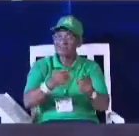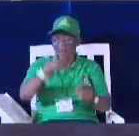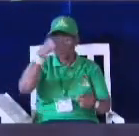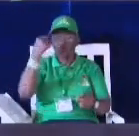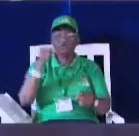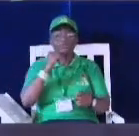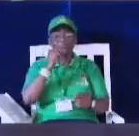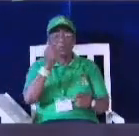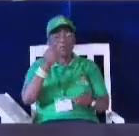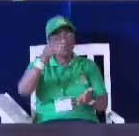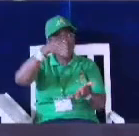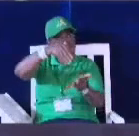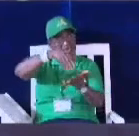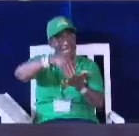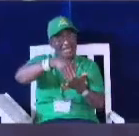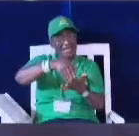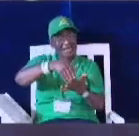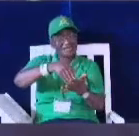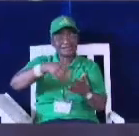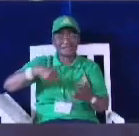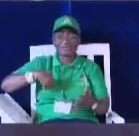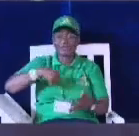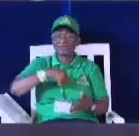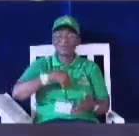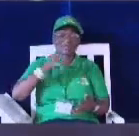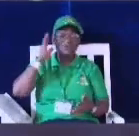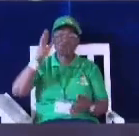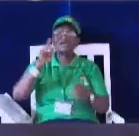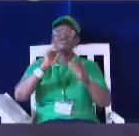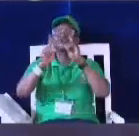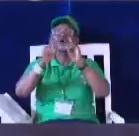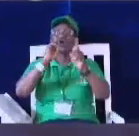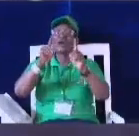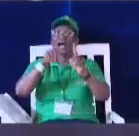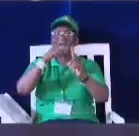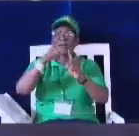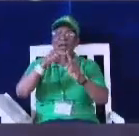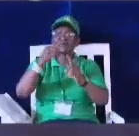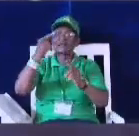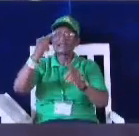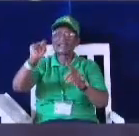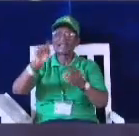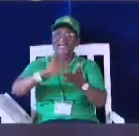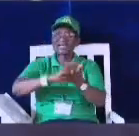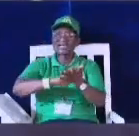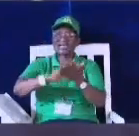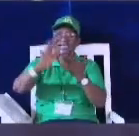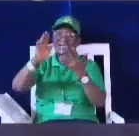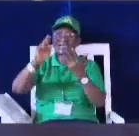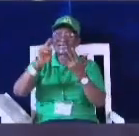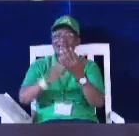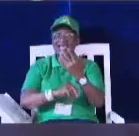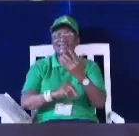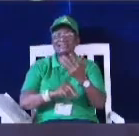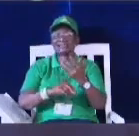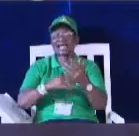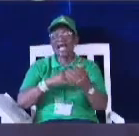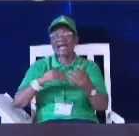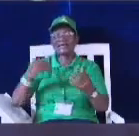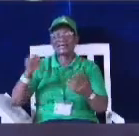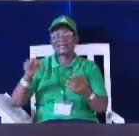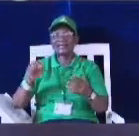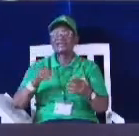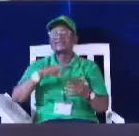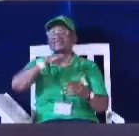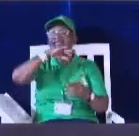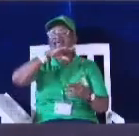again, we will talk about the cleanest and the dirtiest. In the